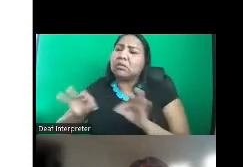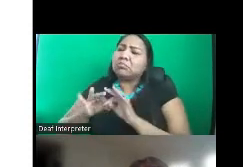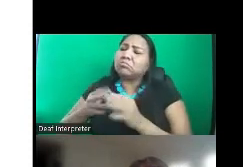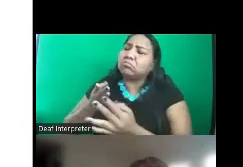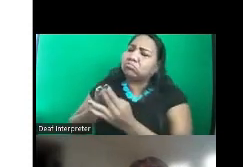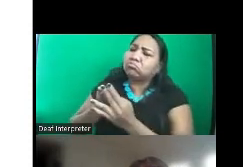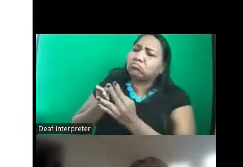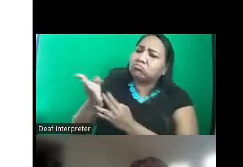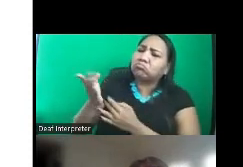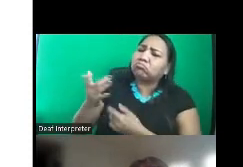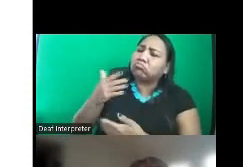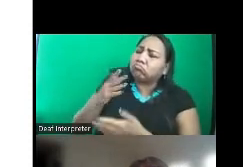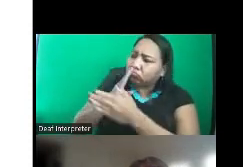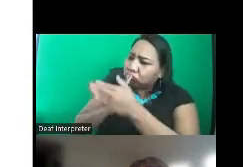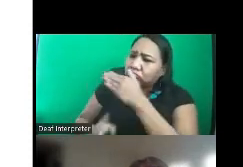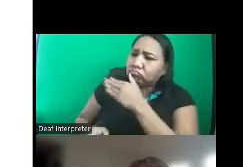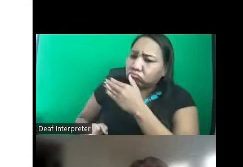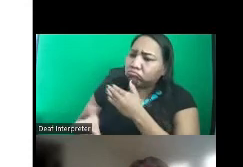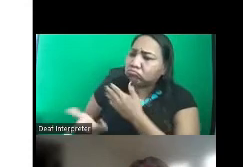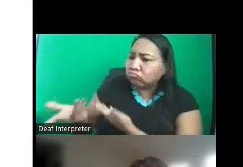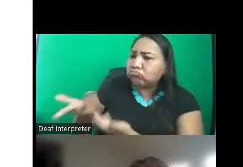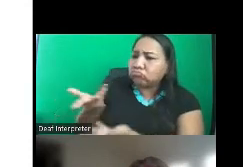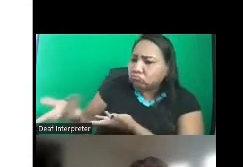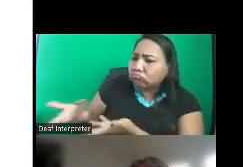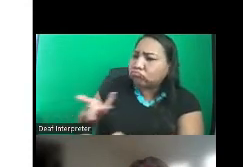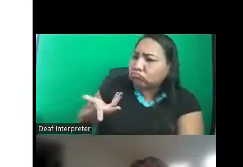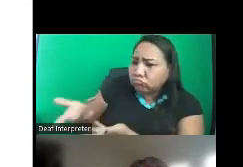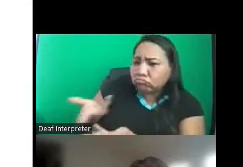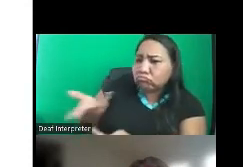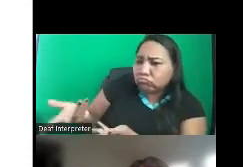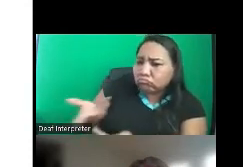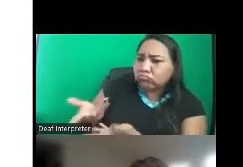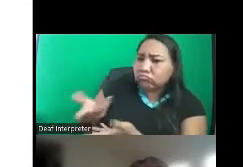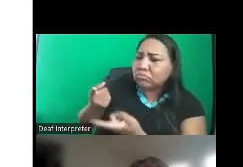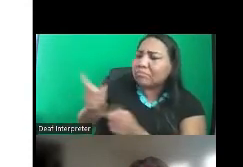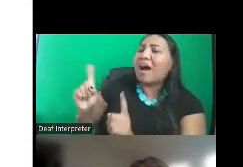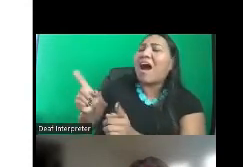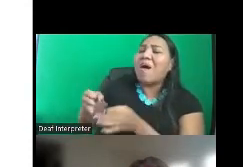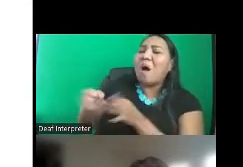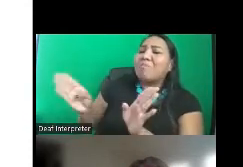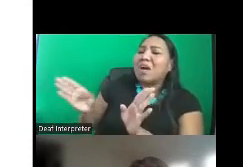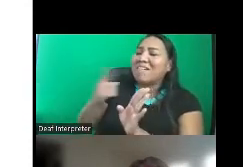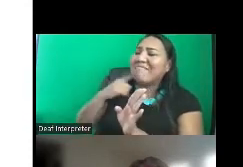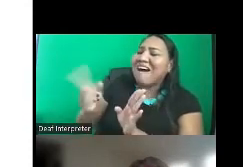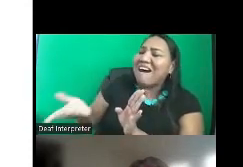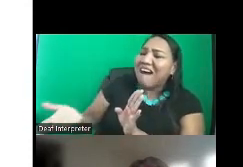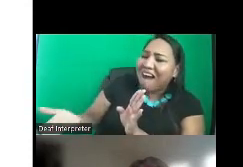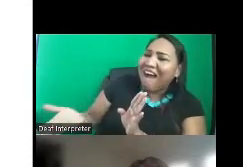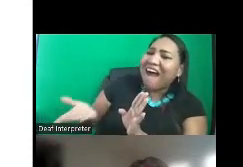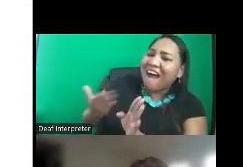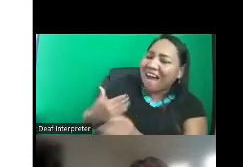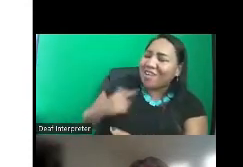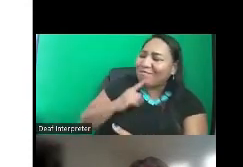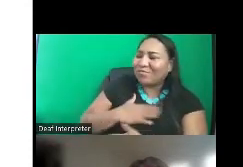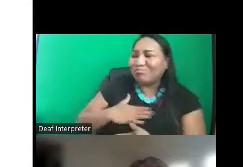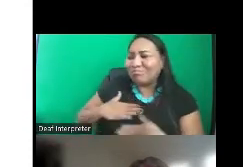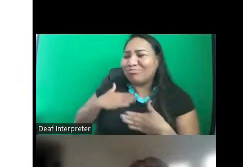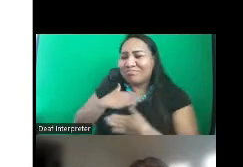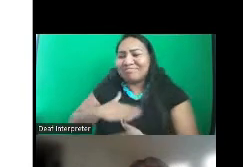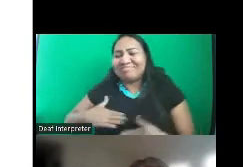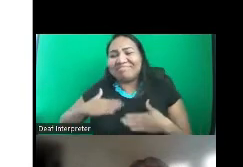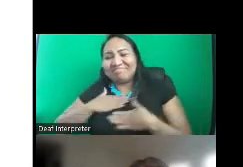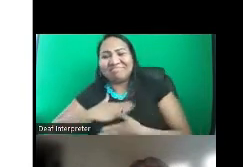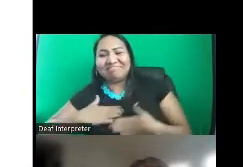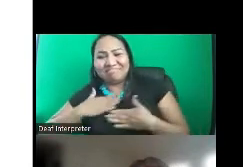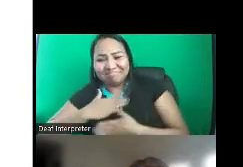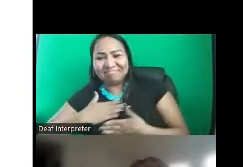really appreciate that. And it's super valuable that the place where I want to work and serve is where we